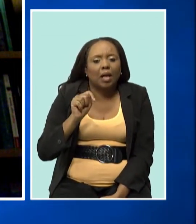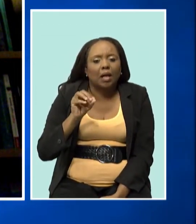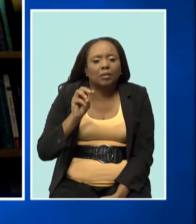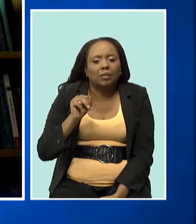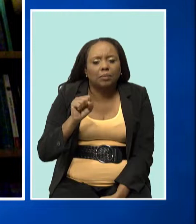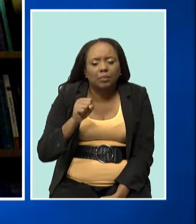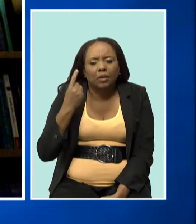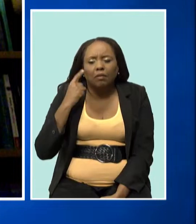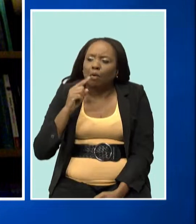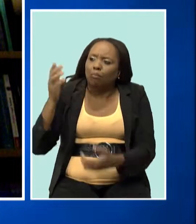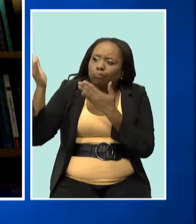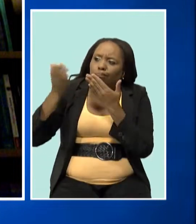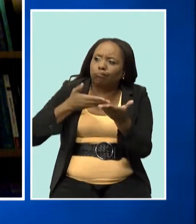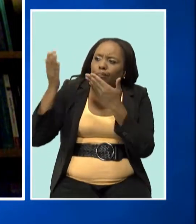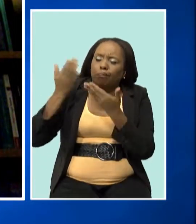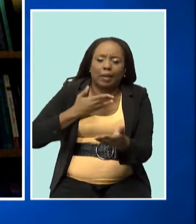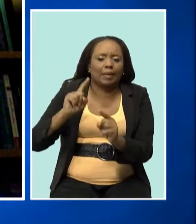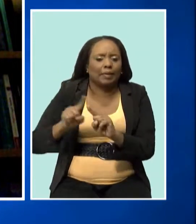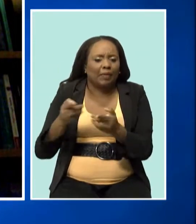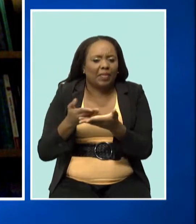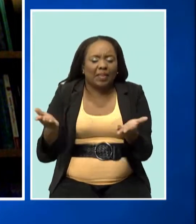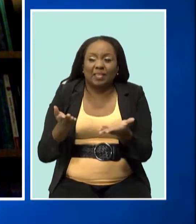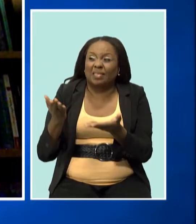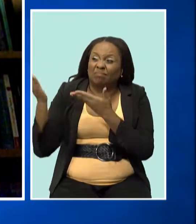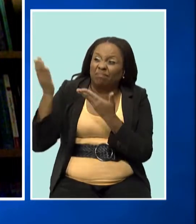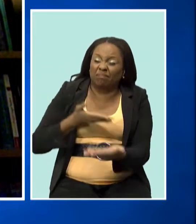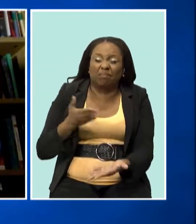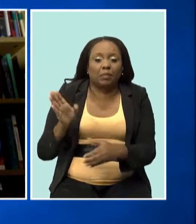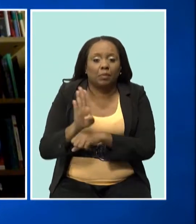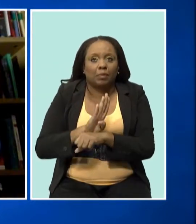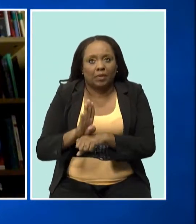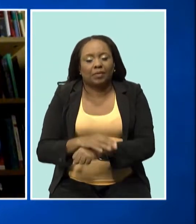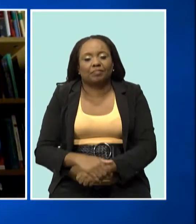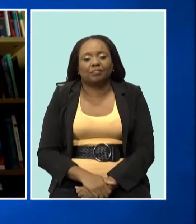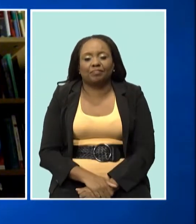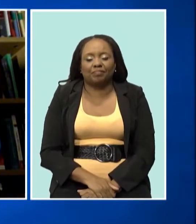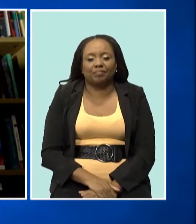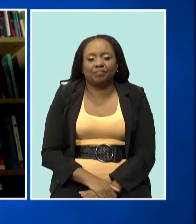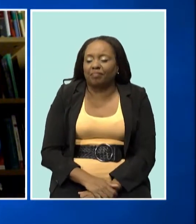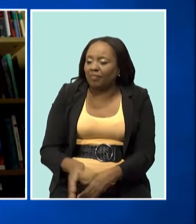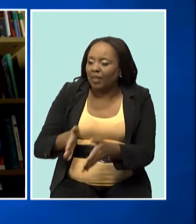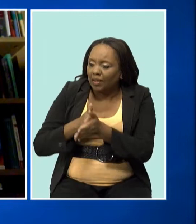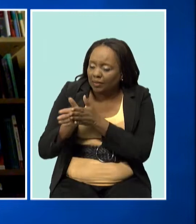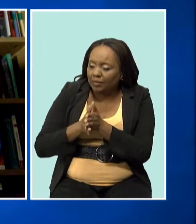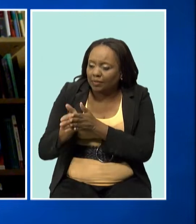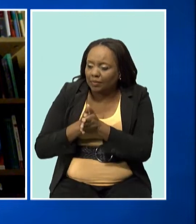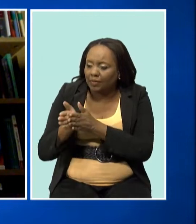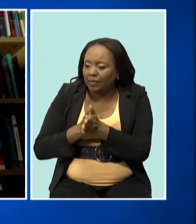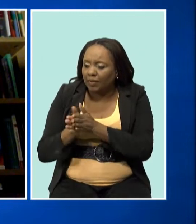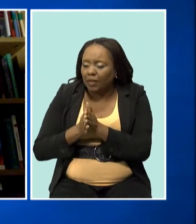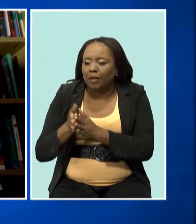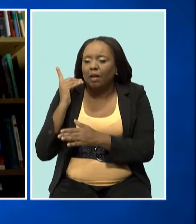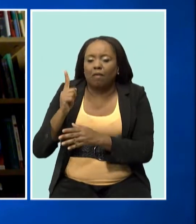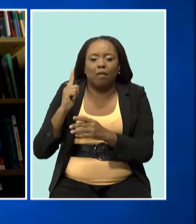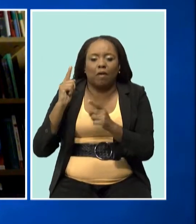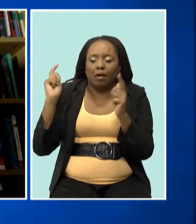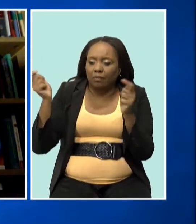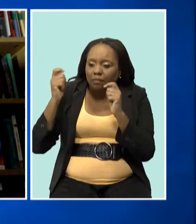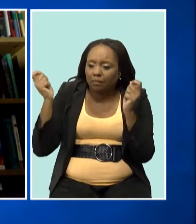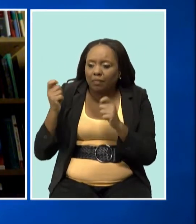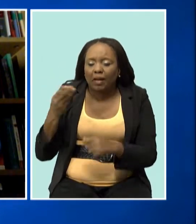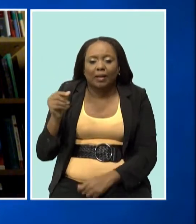there. Any challenges with the supply chain? We know that there have been issues coming out of COVID. What are you seeing now as